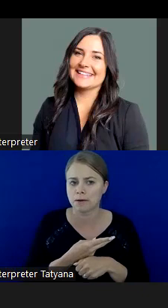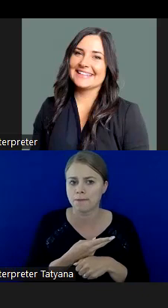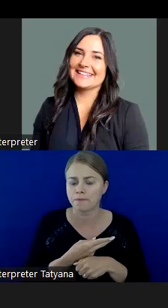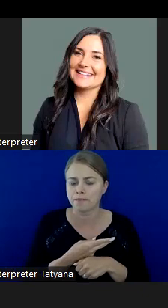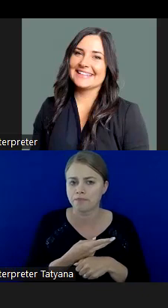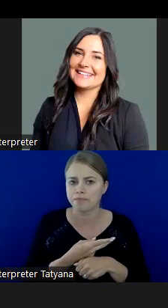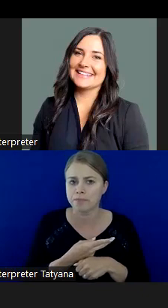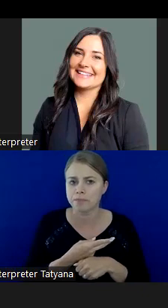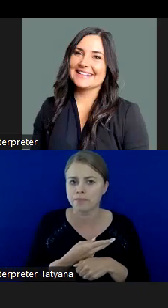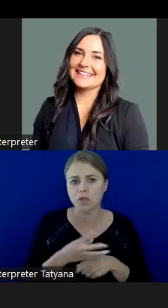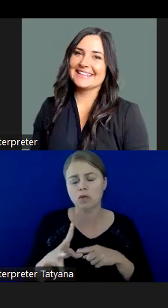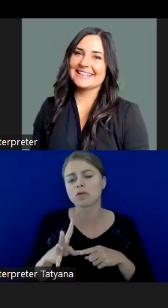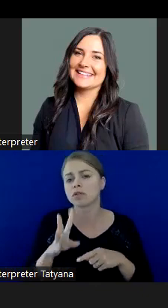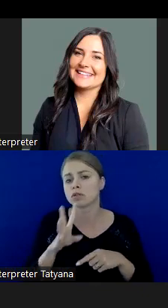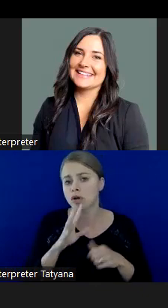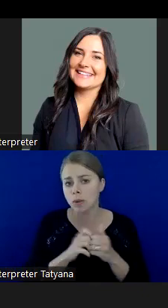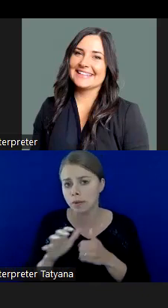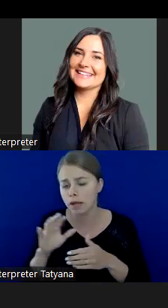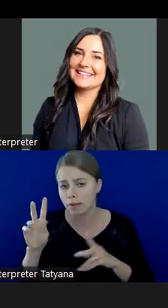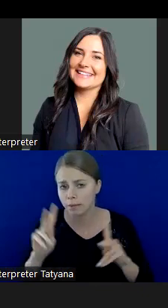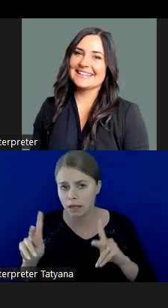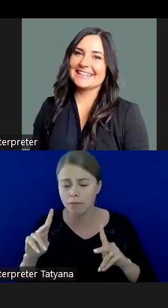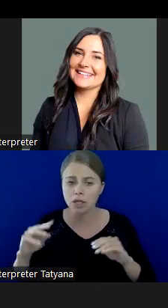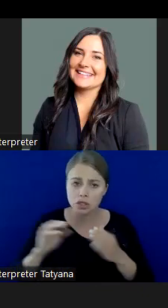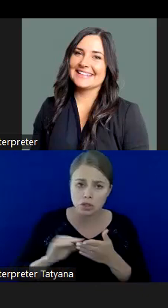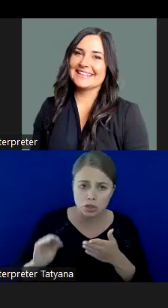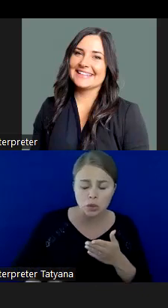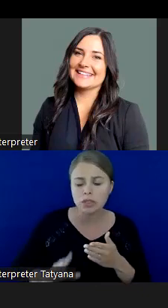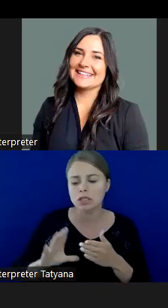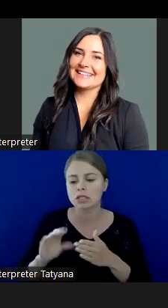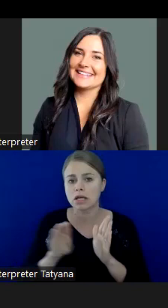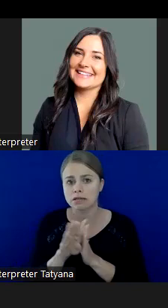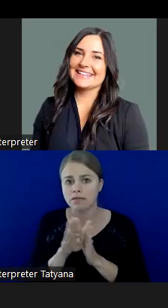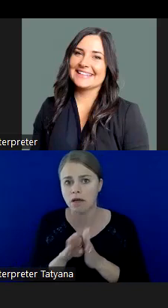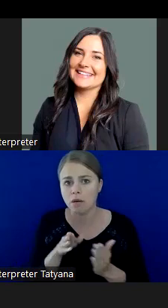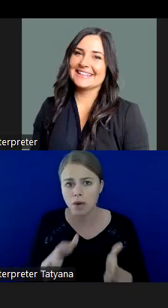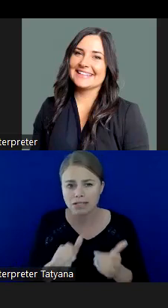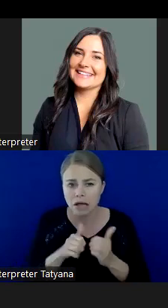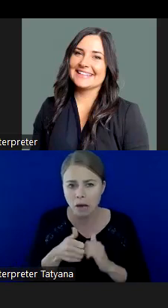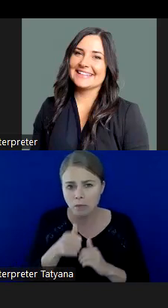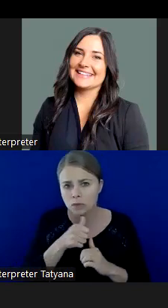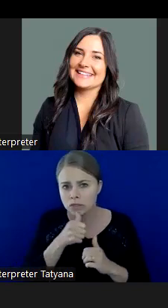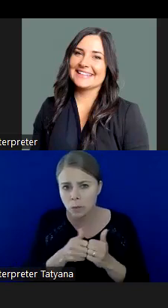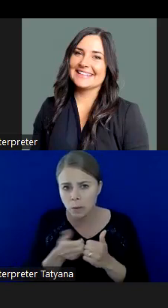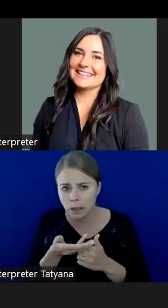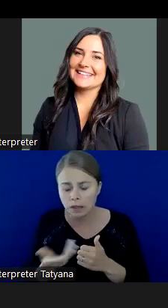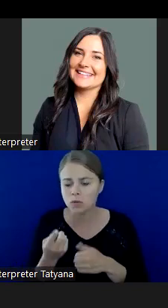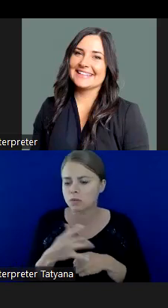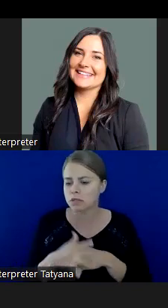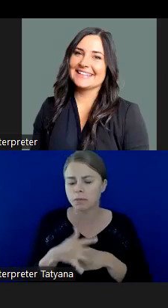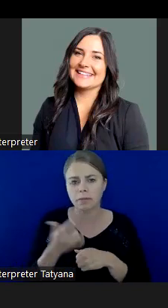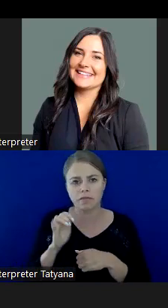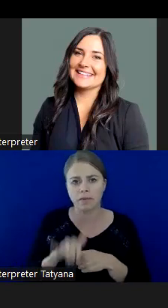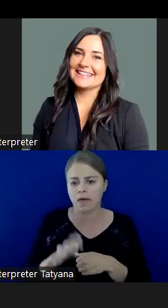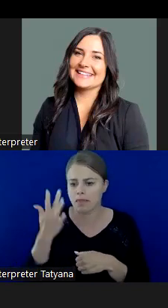to talk with their people or with the students and kind of develop ways of dealing with things. We're always available for that. That's why